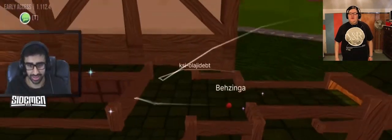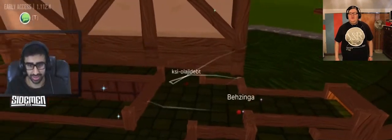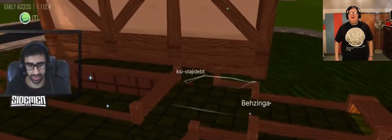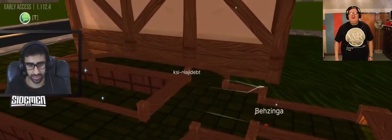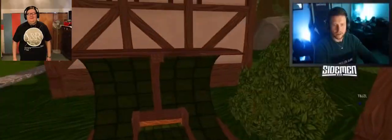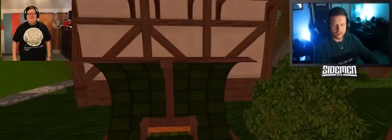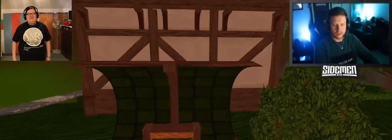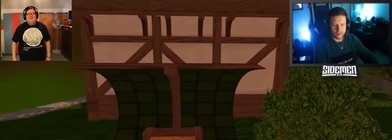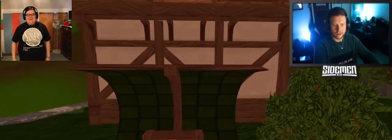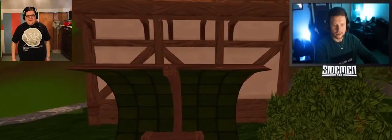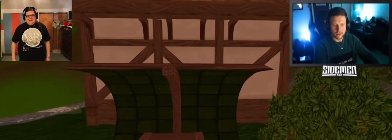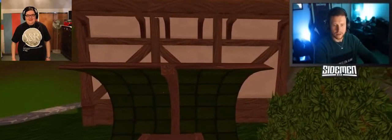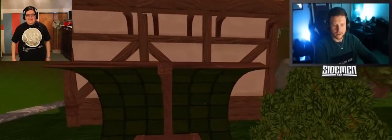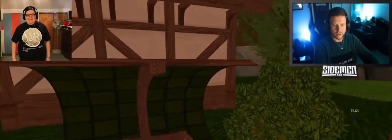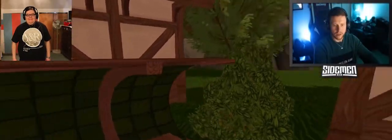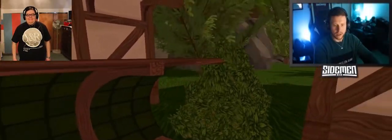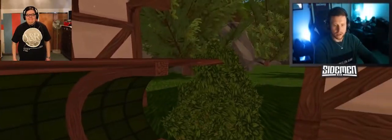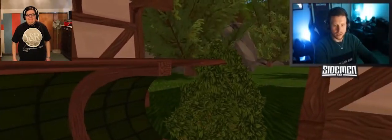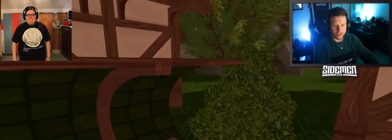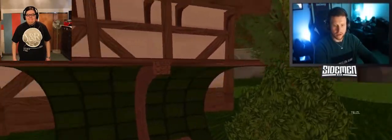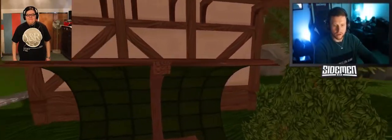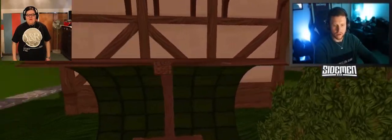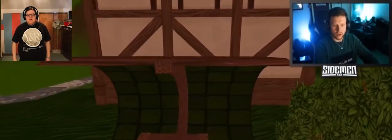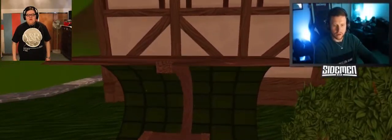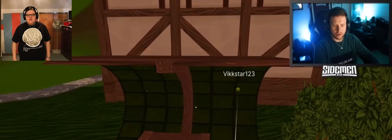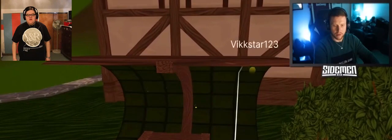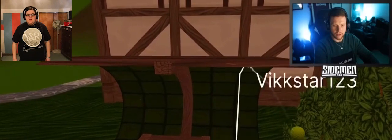Who? What? Where? I'm so confused. I think into this little line